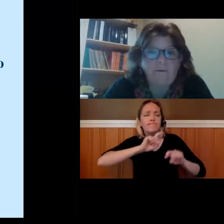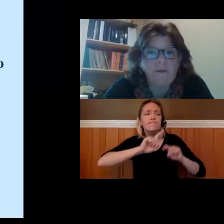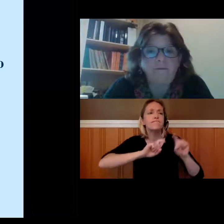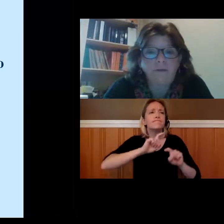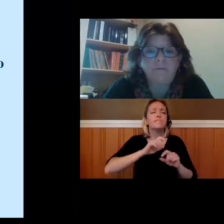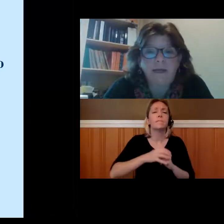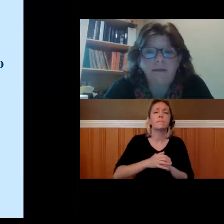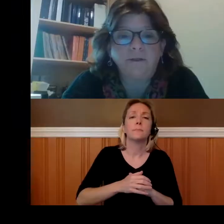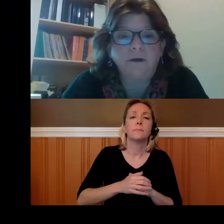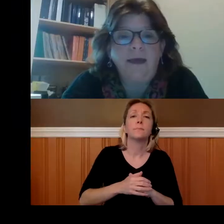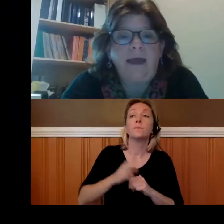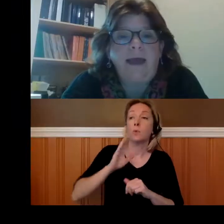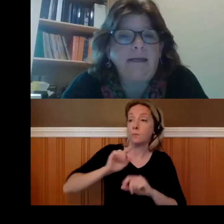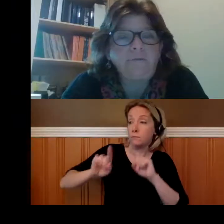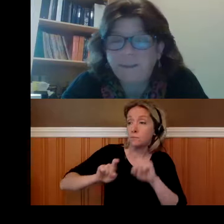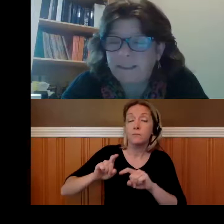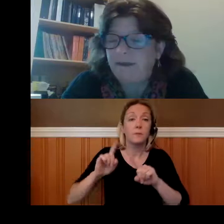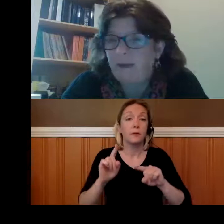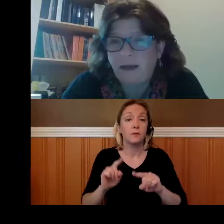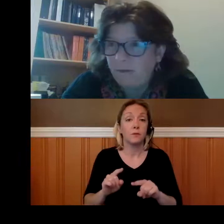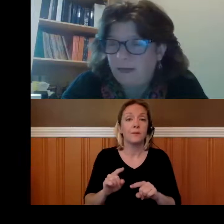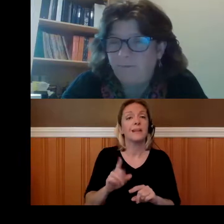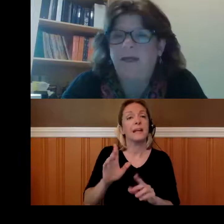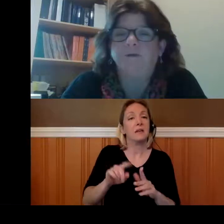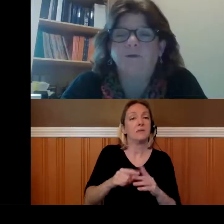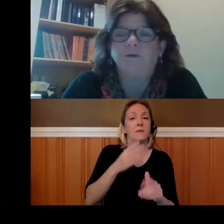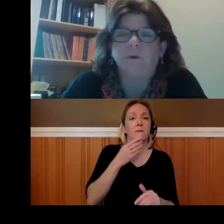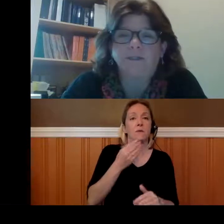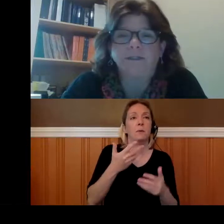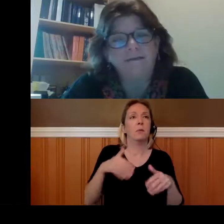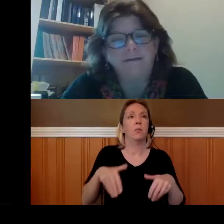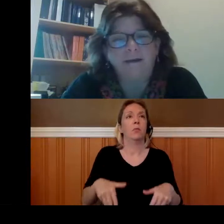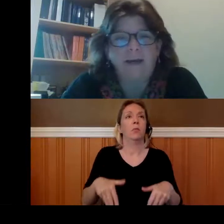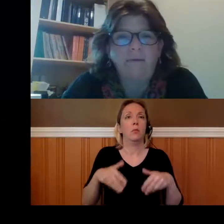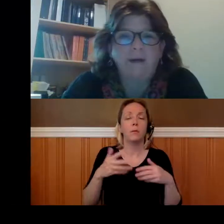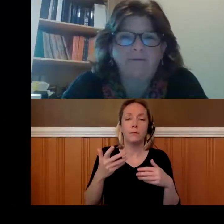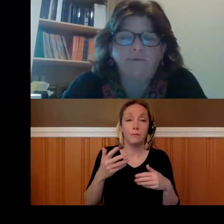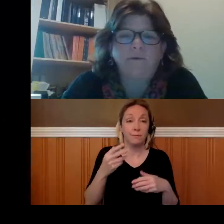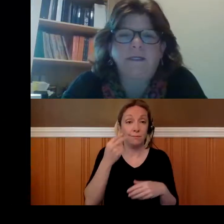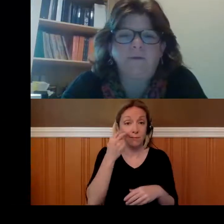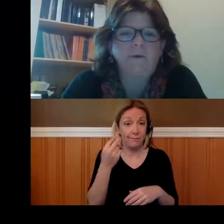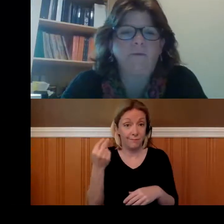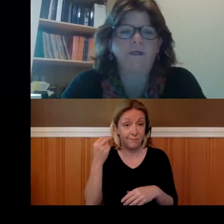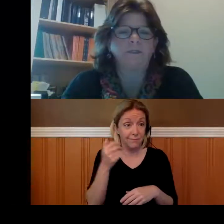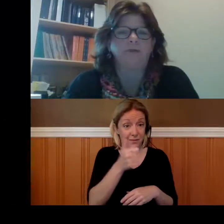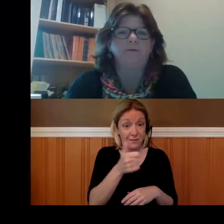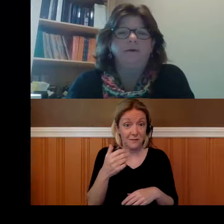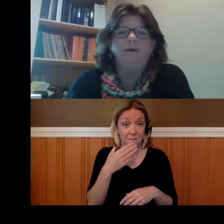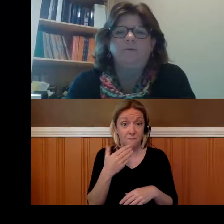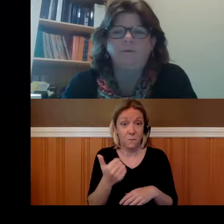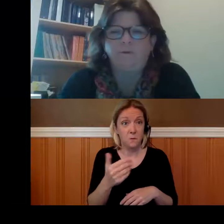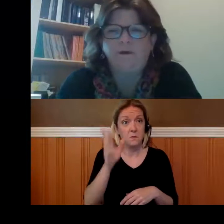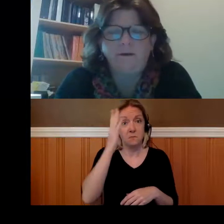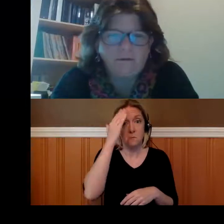be able to answer. At age 14, they may not be able to answer those questions. I mean, how many of us really knew what we wanted to do when we